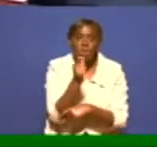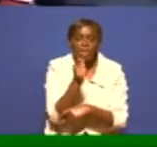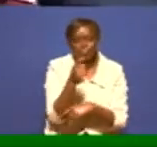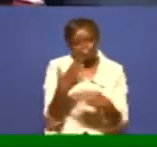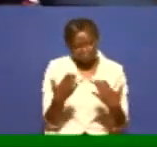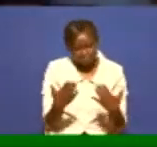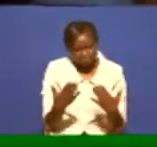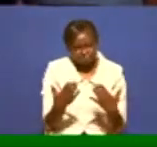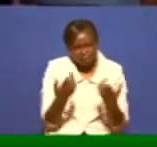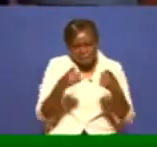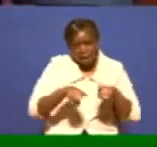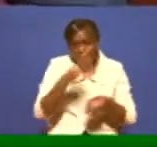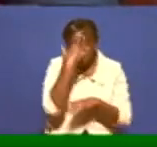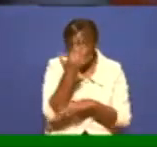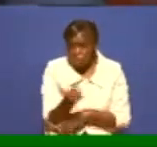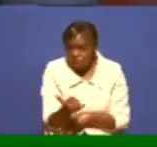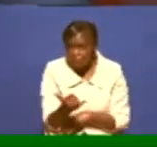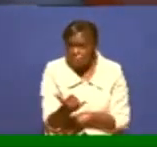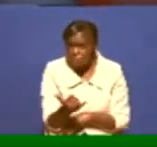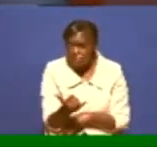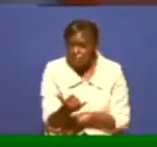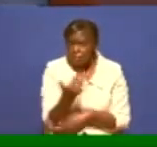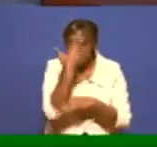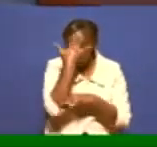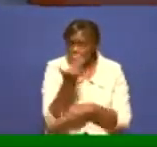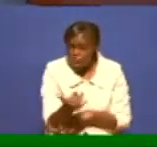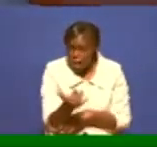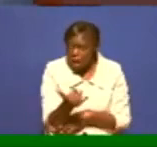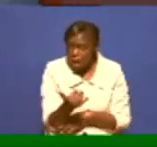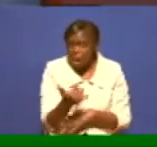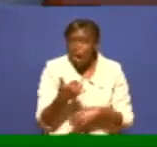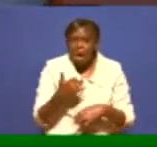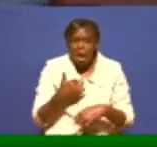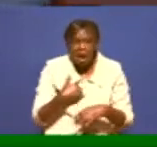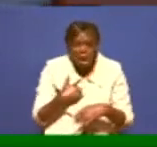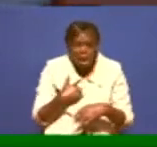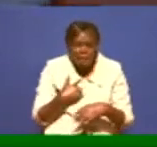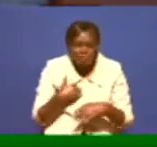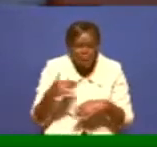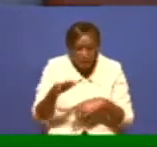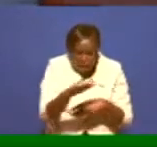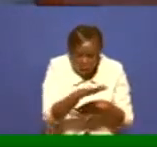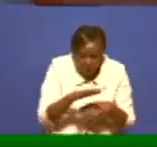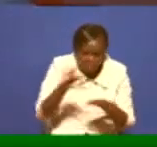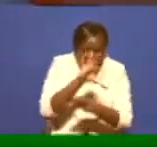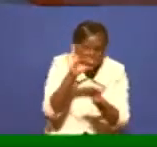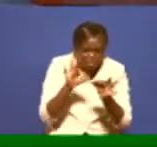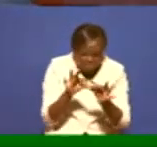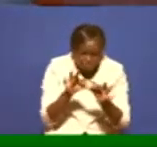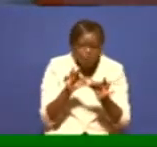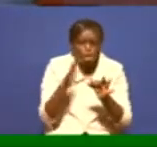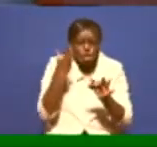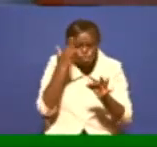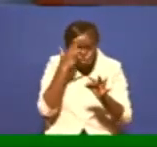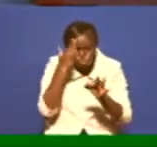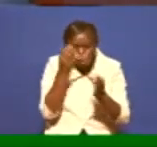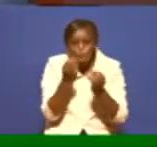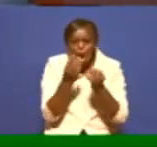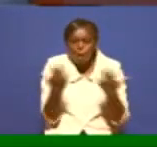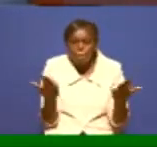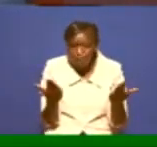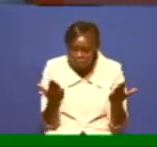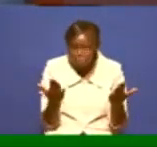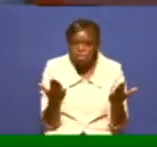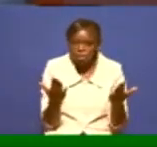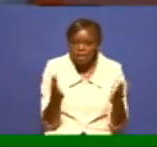is this happening? It is happening because we don't have a one-stop kind of shop where you can get these figures and get these